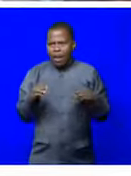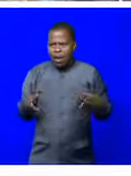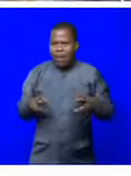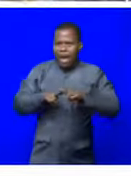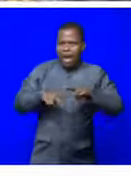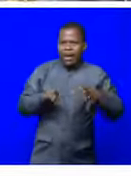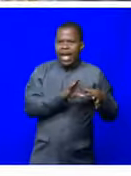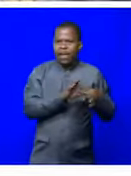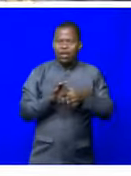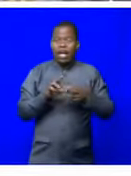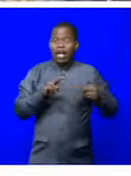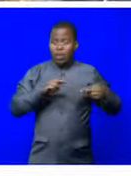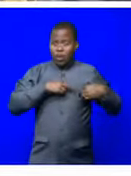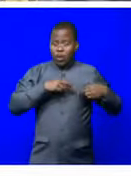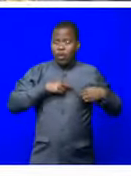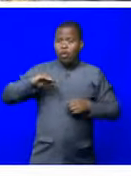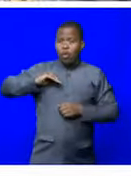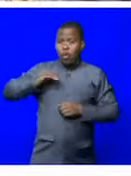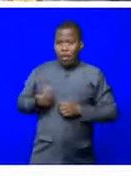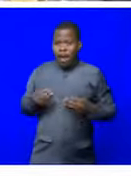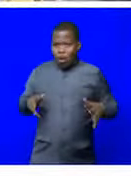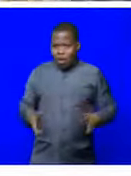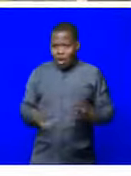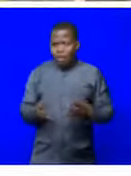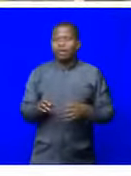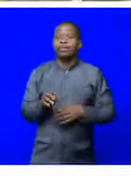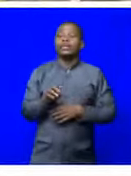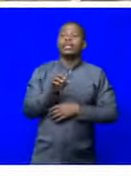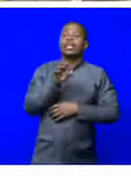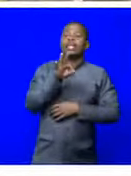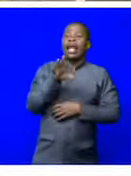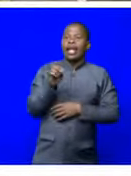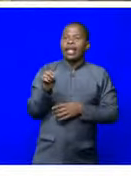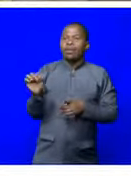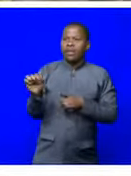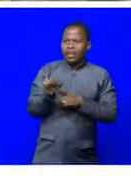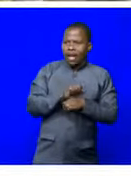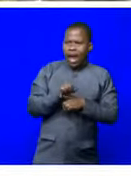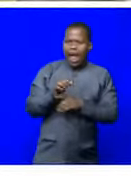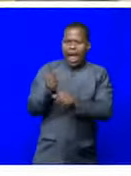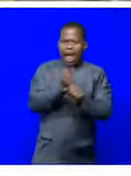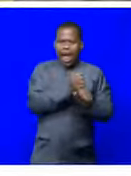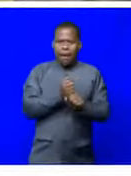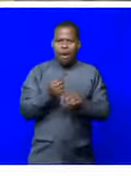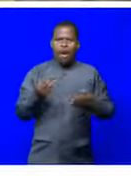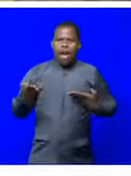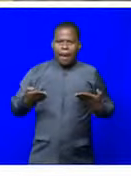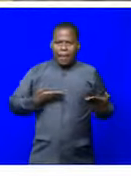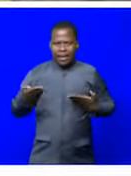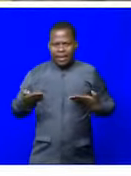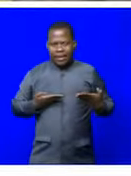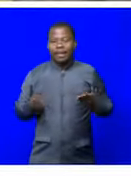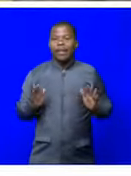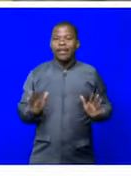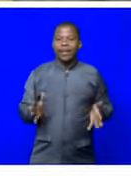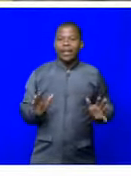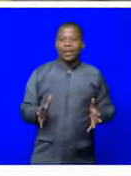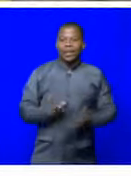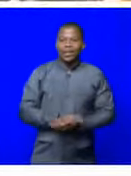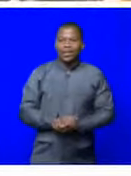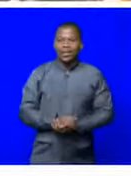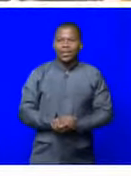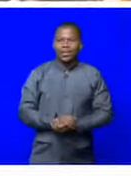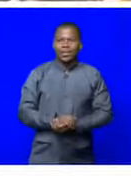ngumlimi labangemashumi lamathathu ngetebhizinisi. Etindzabeni kubika Sondo Mlangeni nginathemba Shabangu